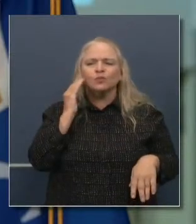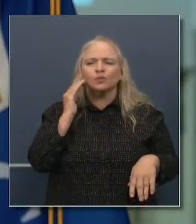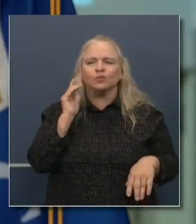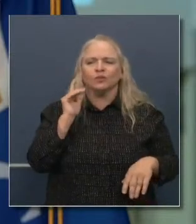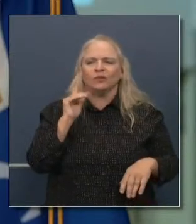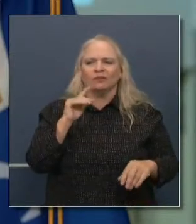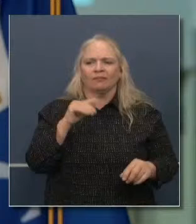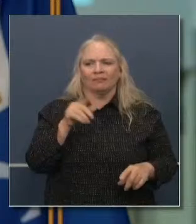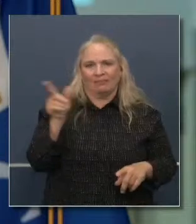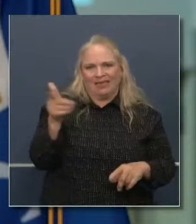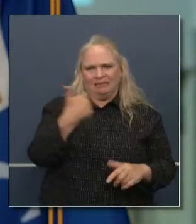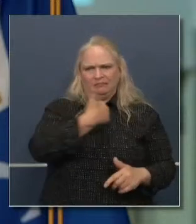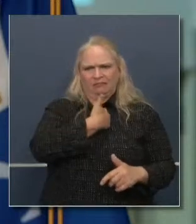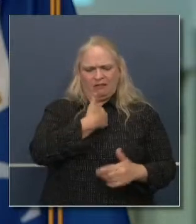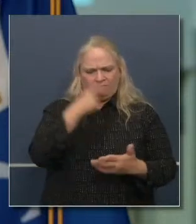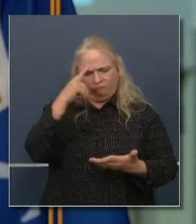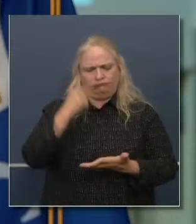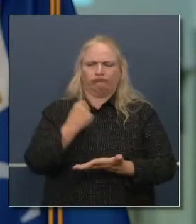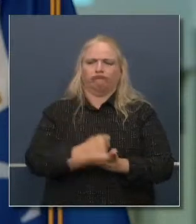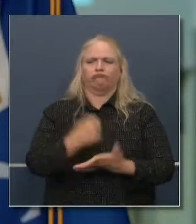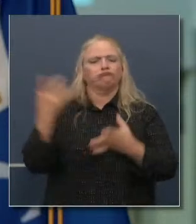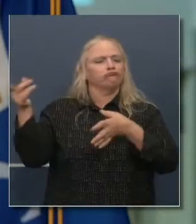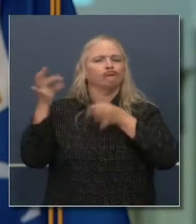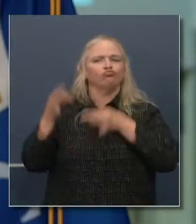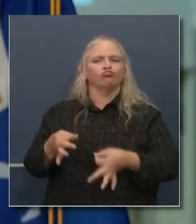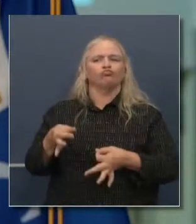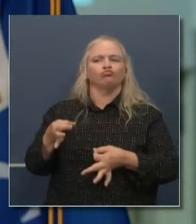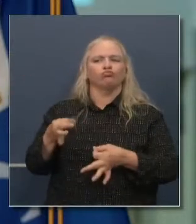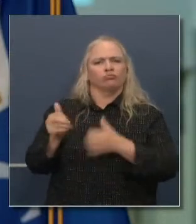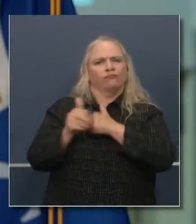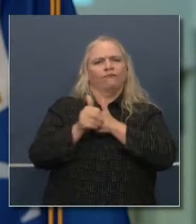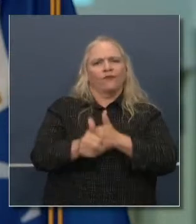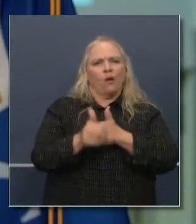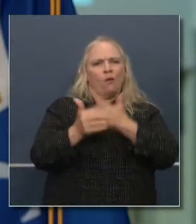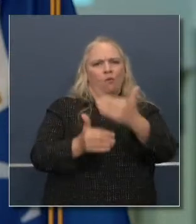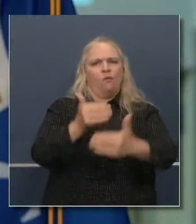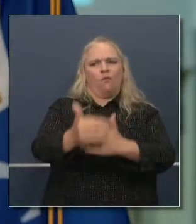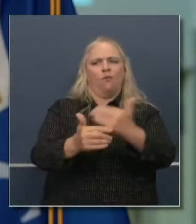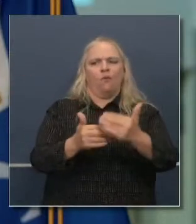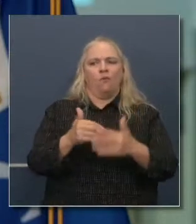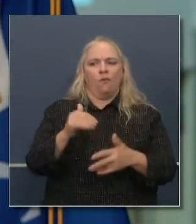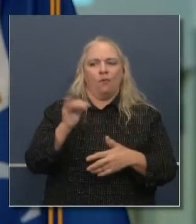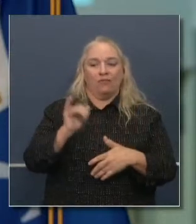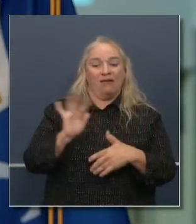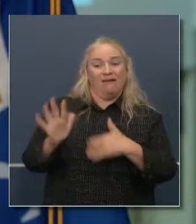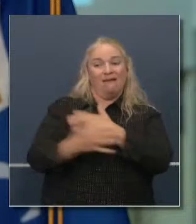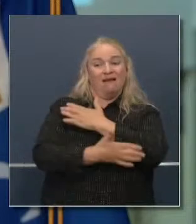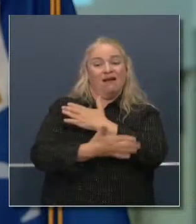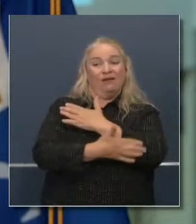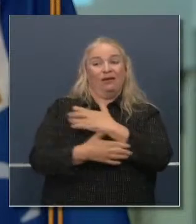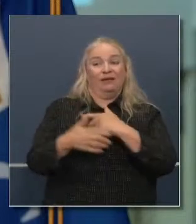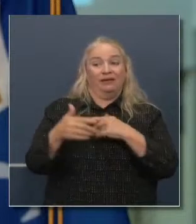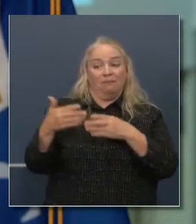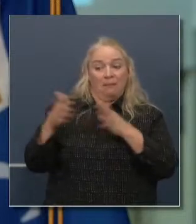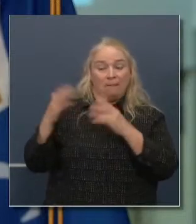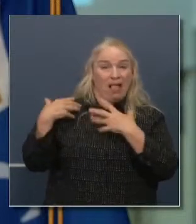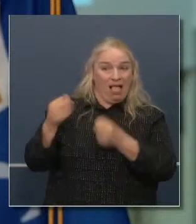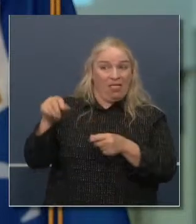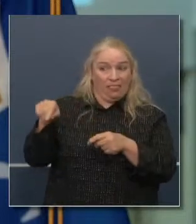attestation process is a give and take between county health directors, with their county board of supervisors, with their hospital